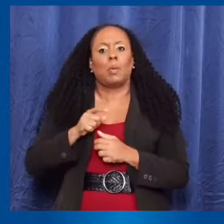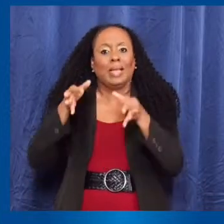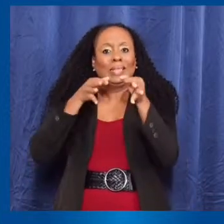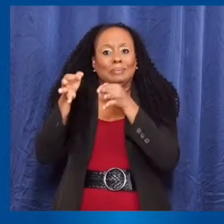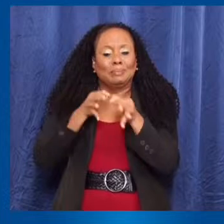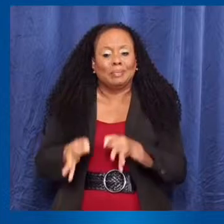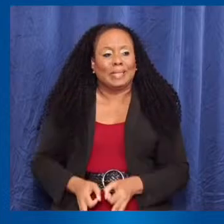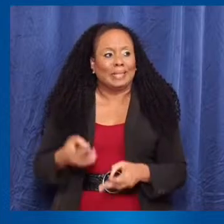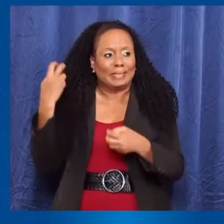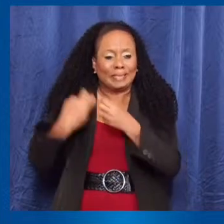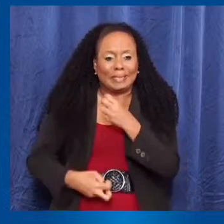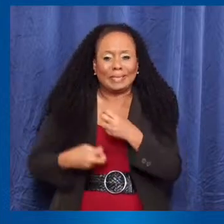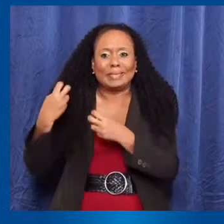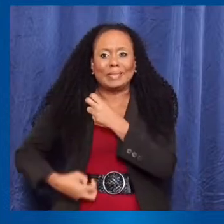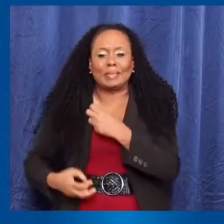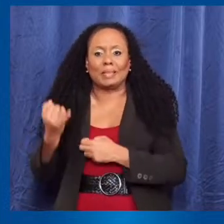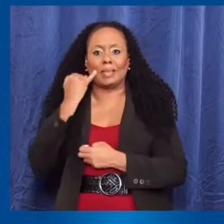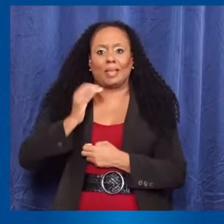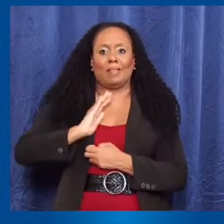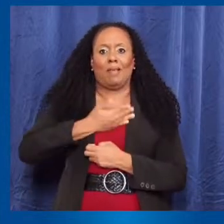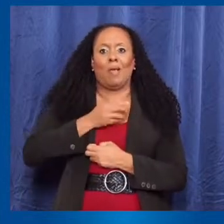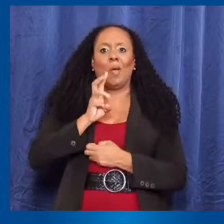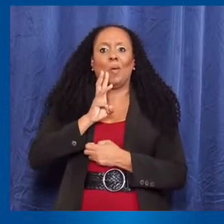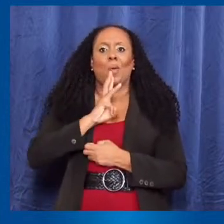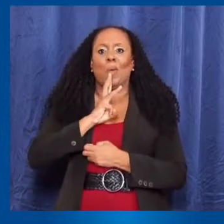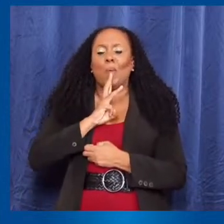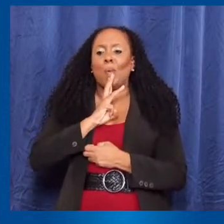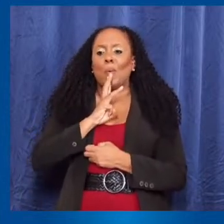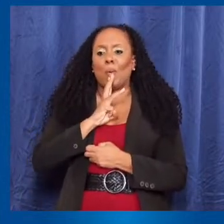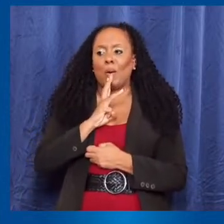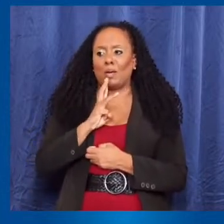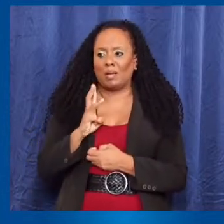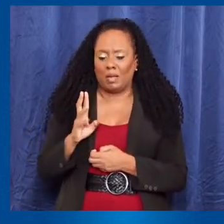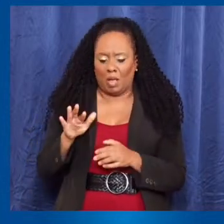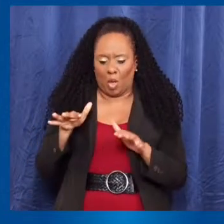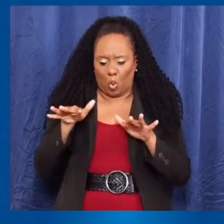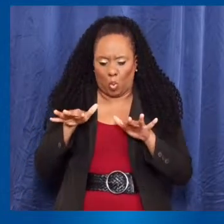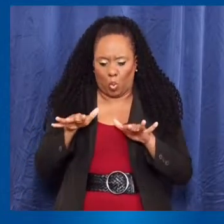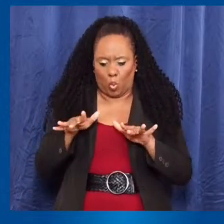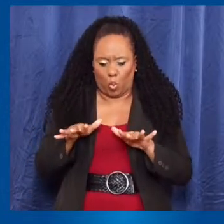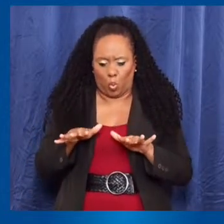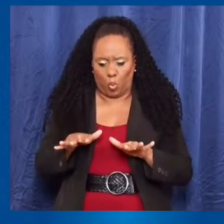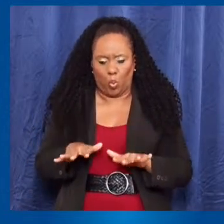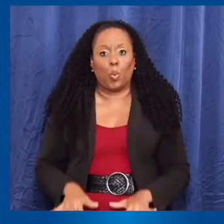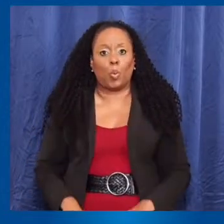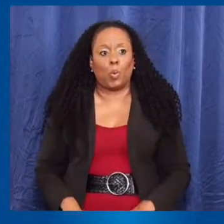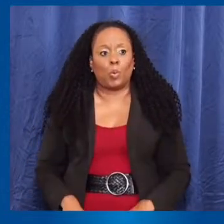us in this country if our water reservoirs and our aquifers,